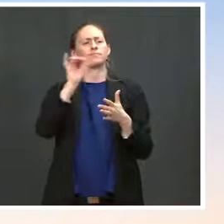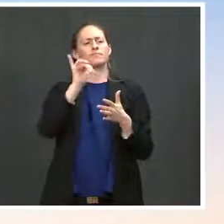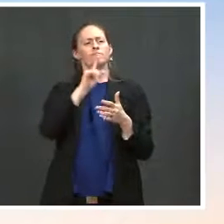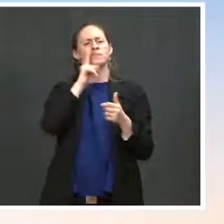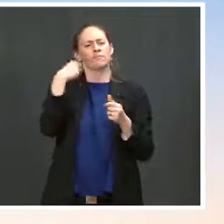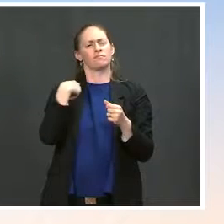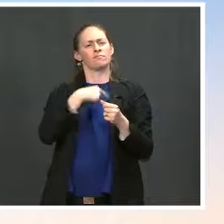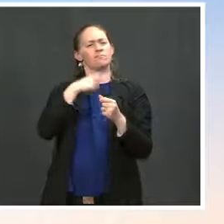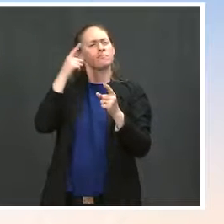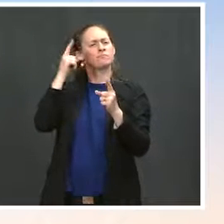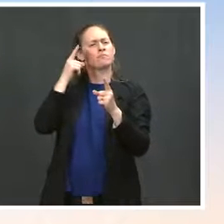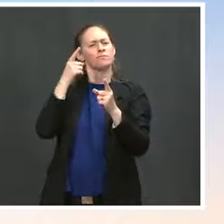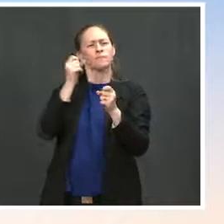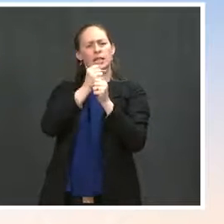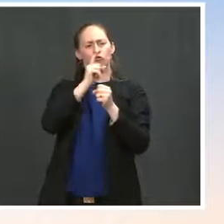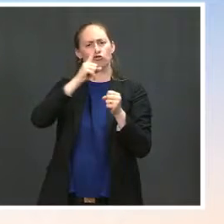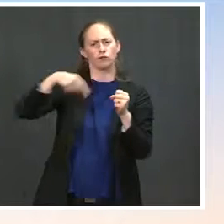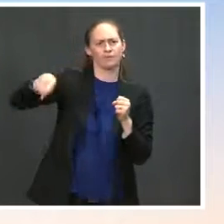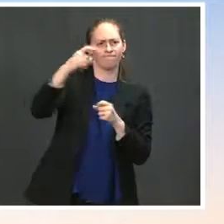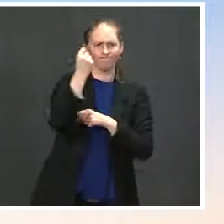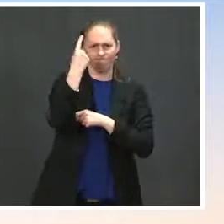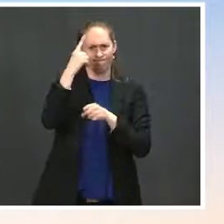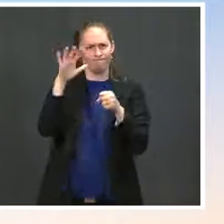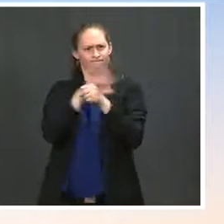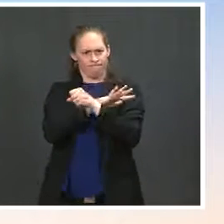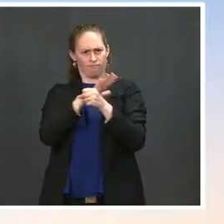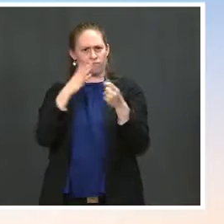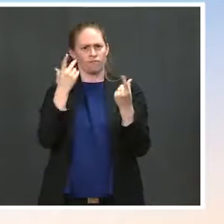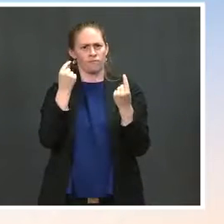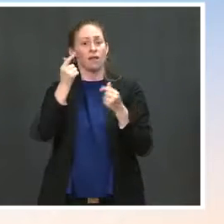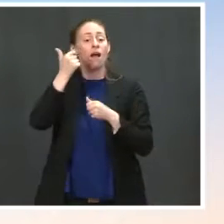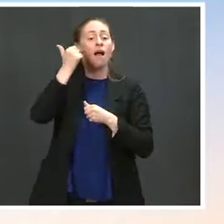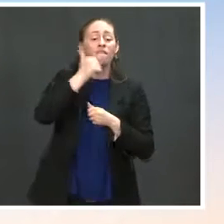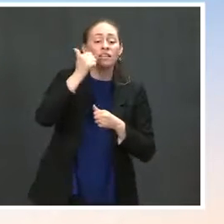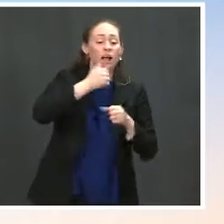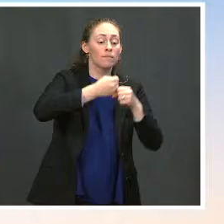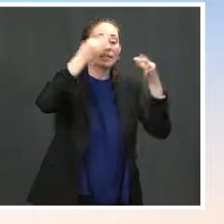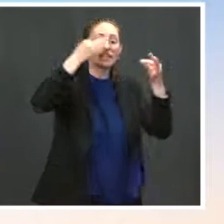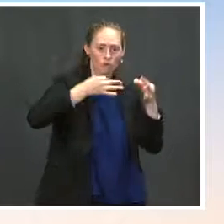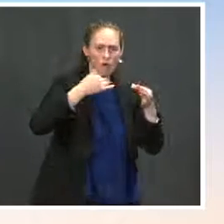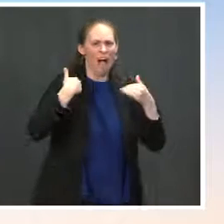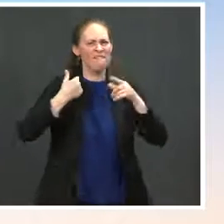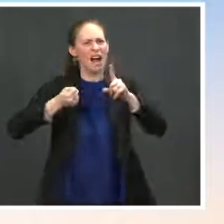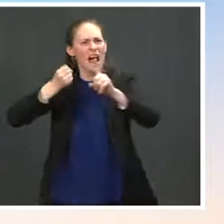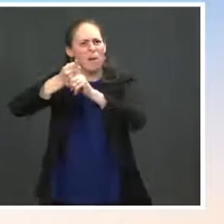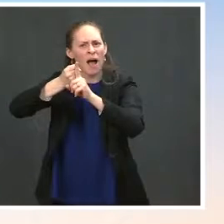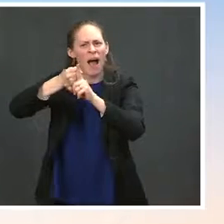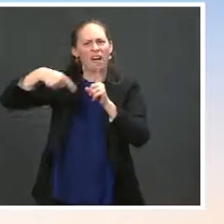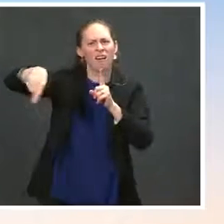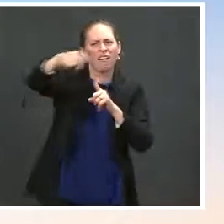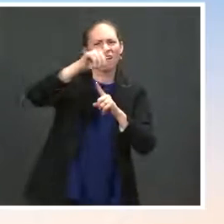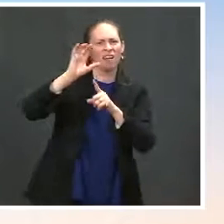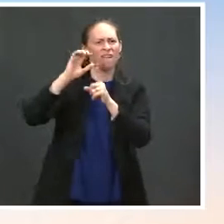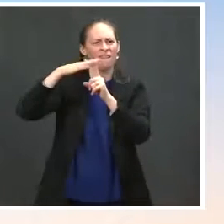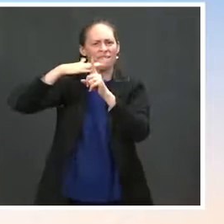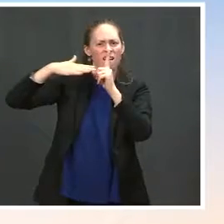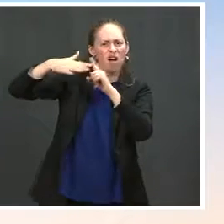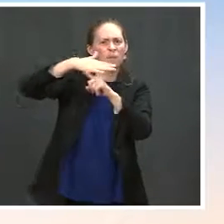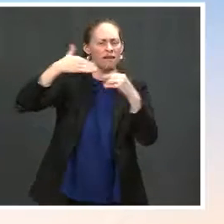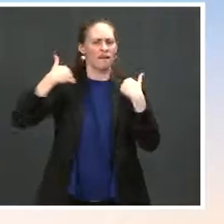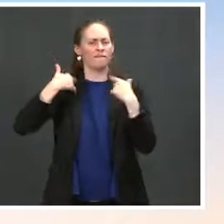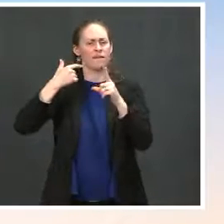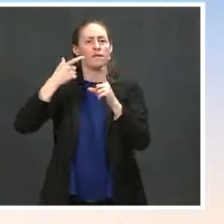into every decision that they were making. And they have done that. And Gina created this task force. We've never had